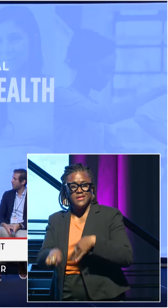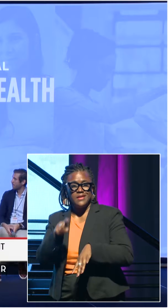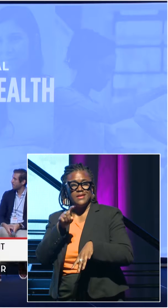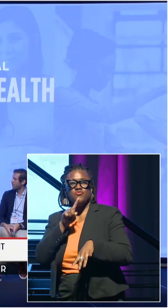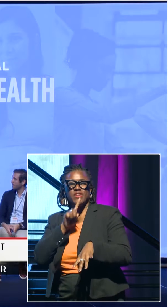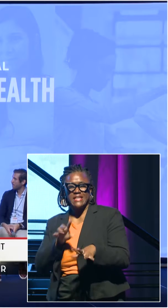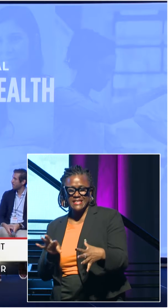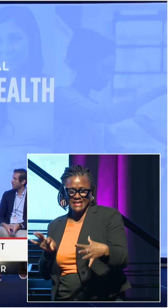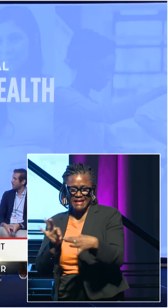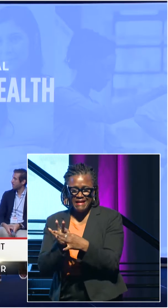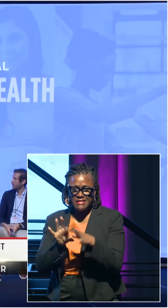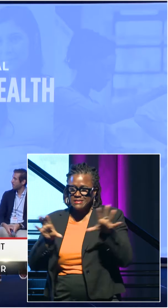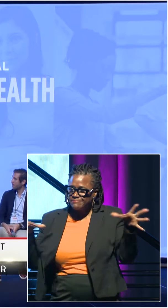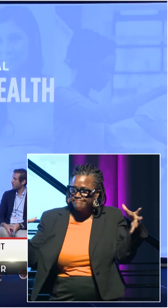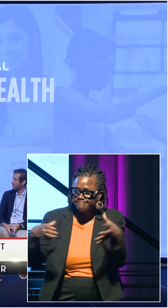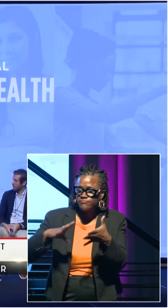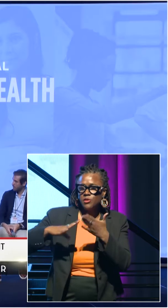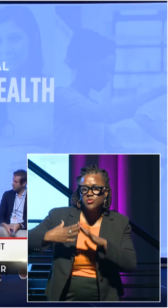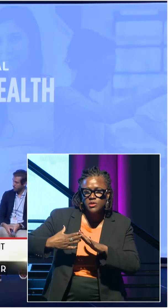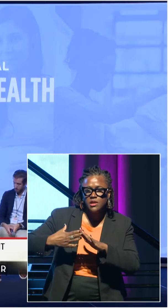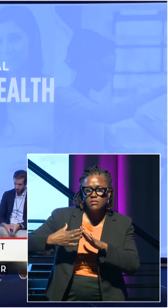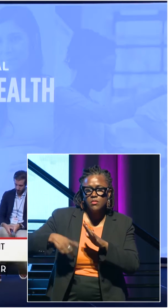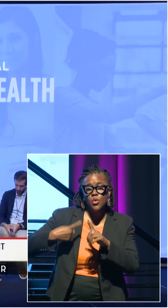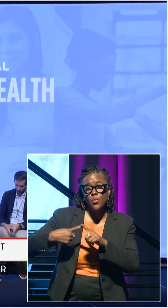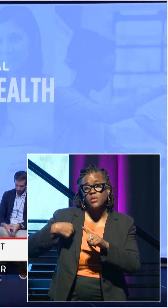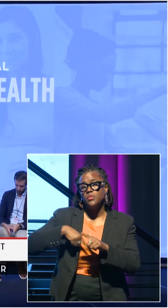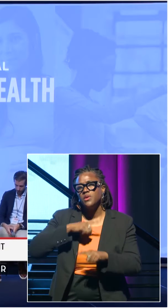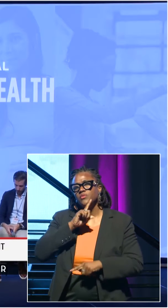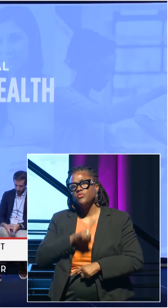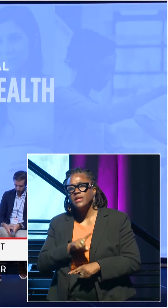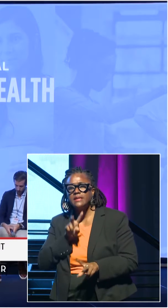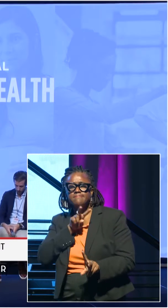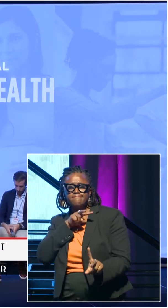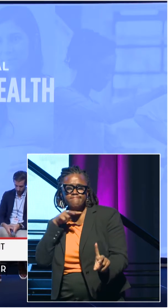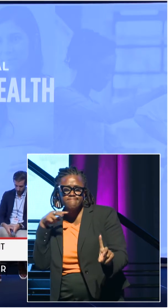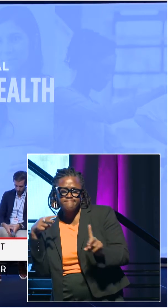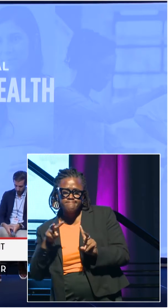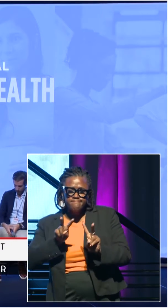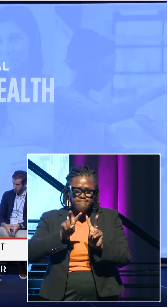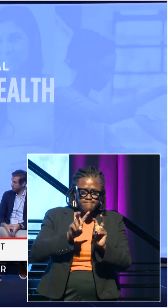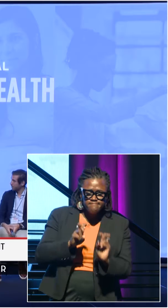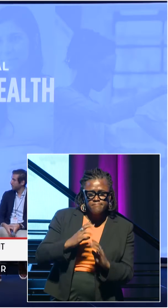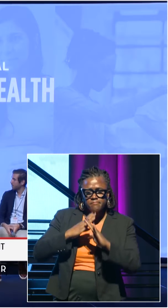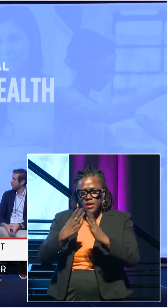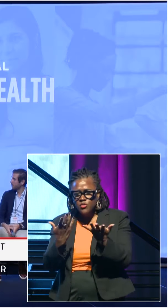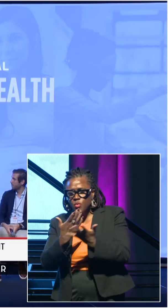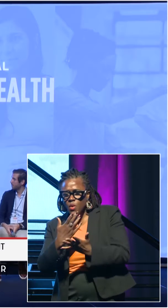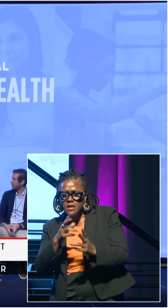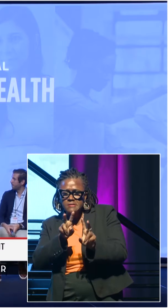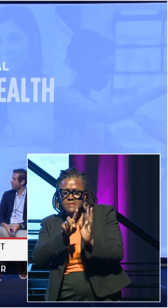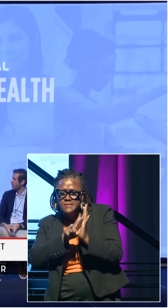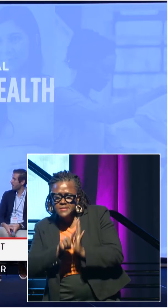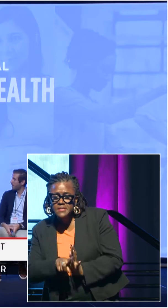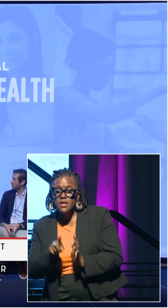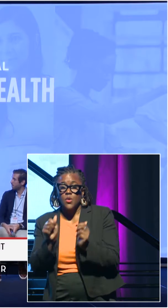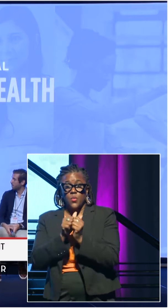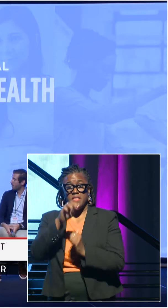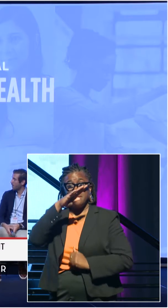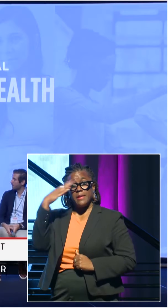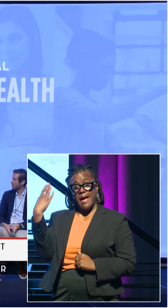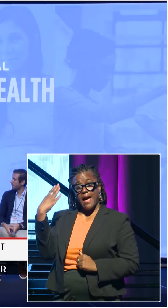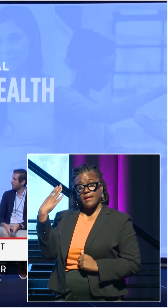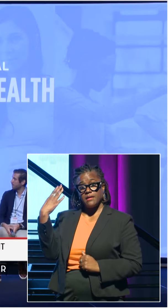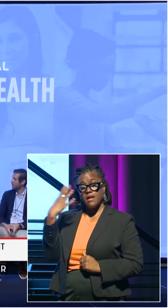village together. And once we start to really look at what the barriers are with Black and